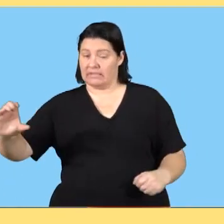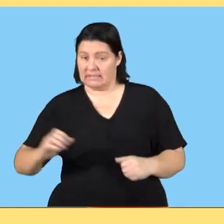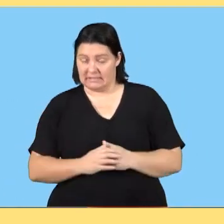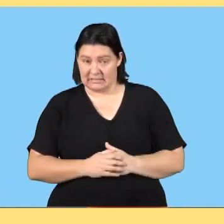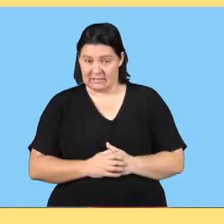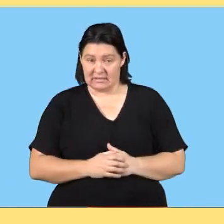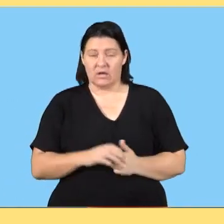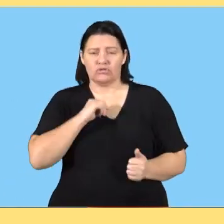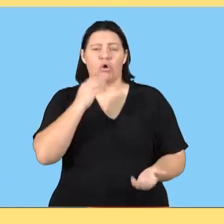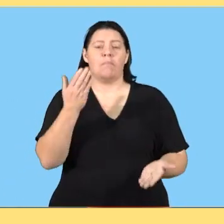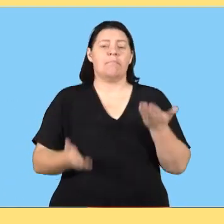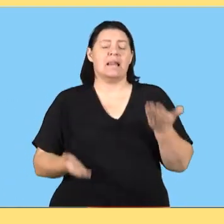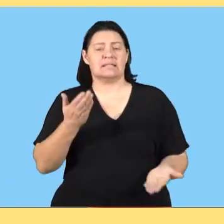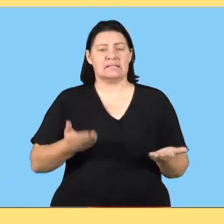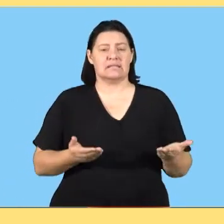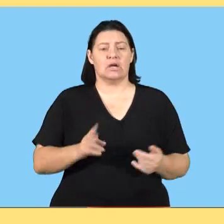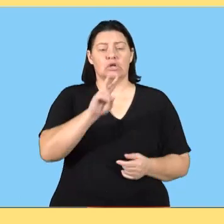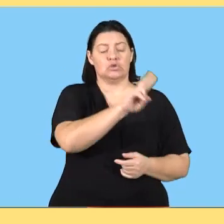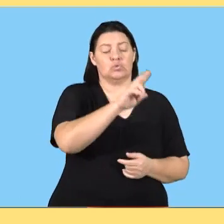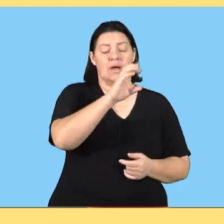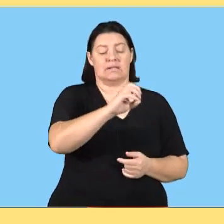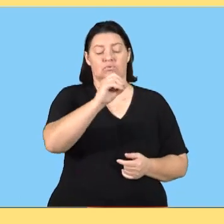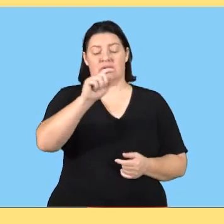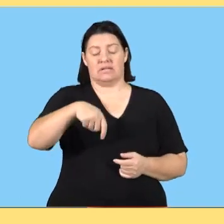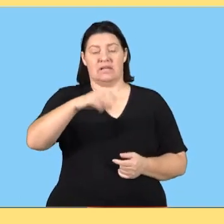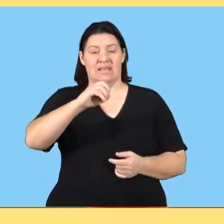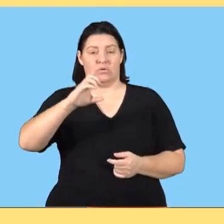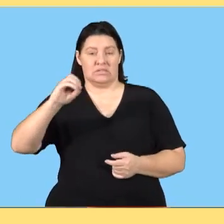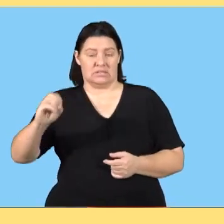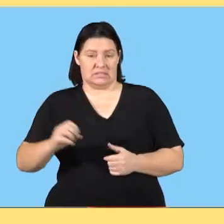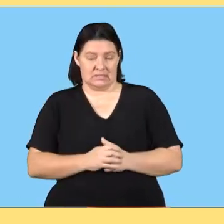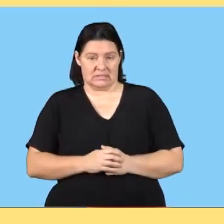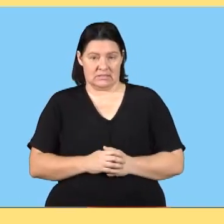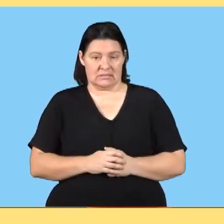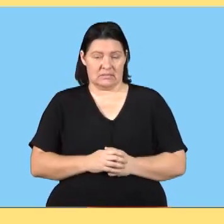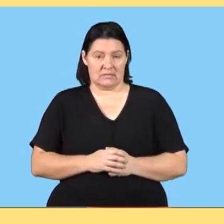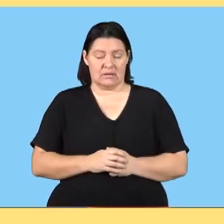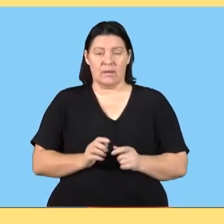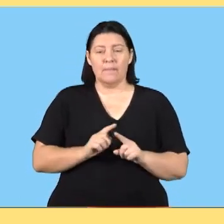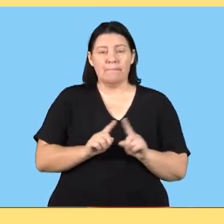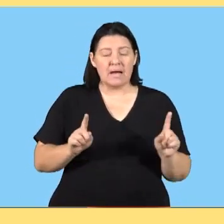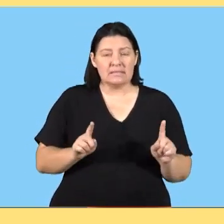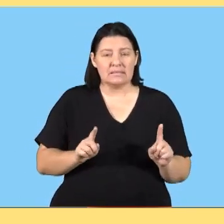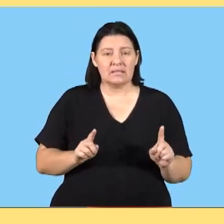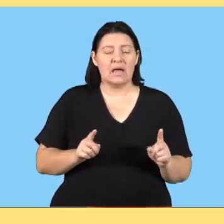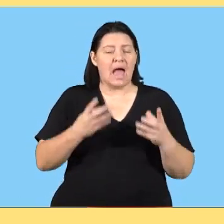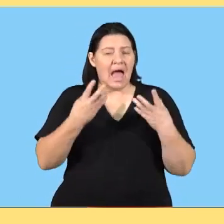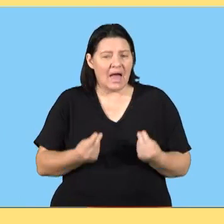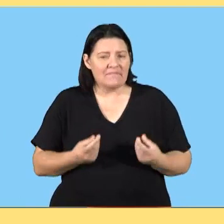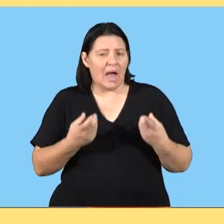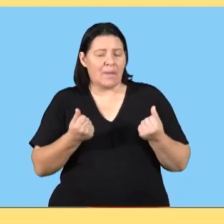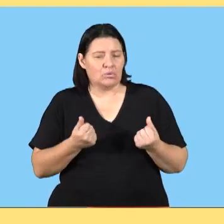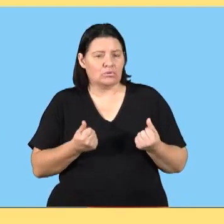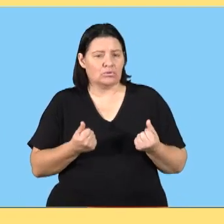credit. So our balance is 200,000. However, we have